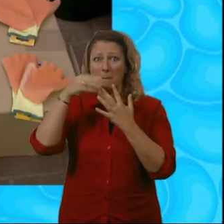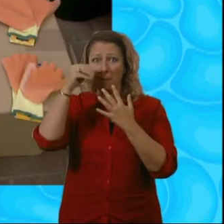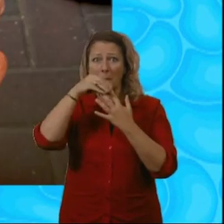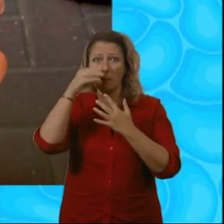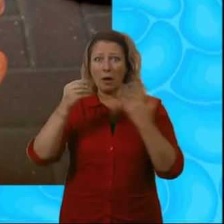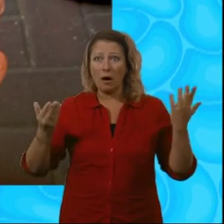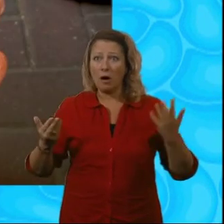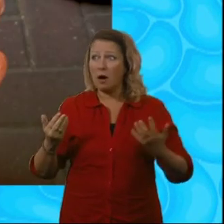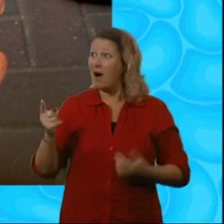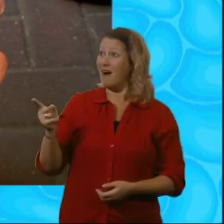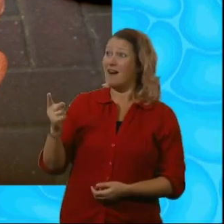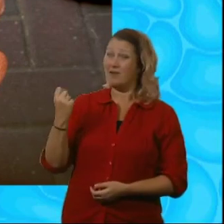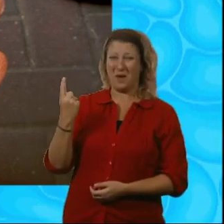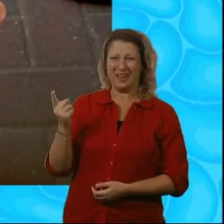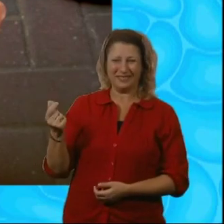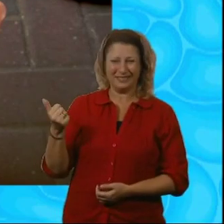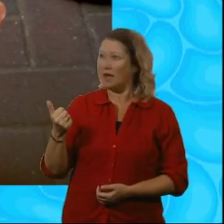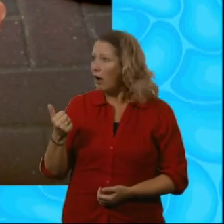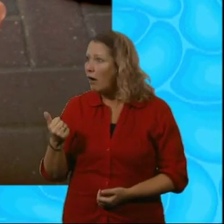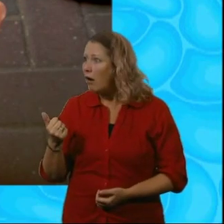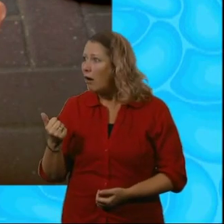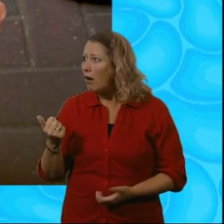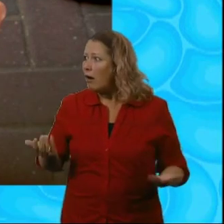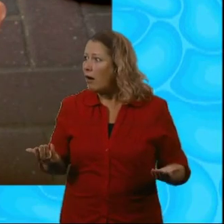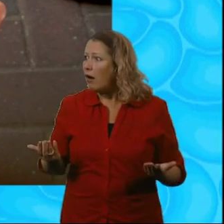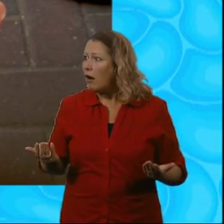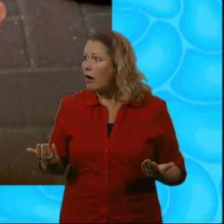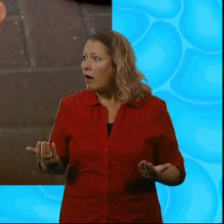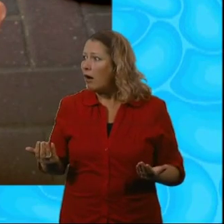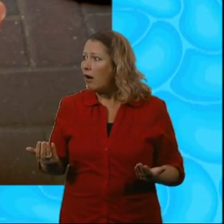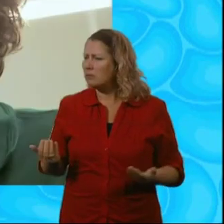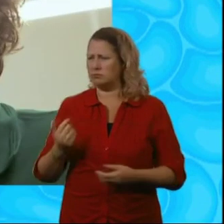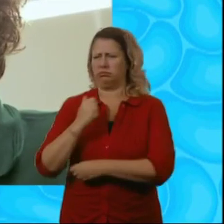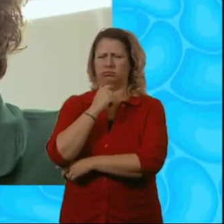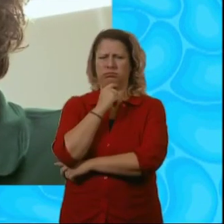There's still one pair of gloves, okay? Oh, no, there's not.